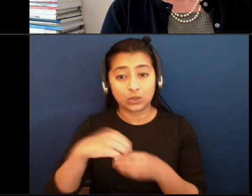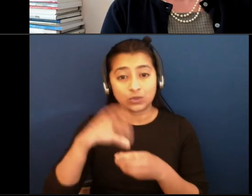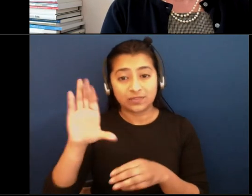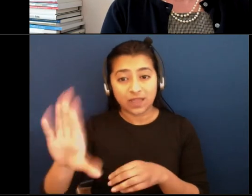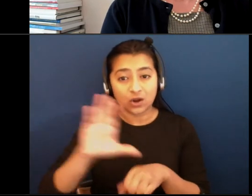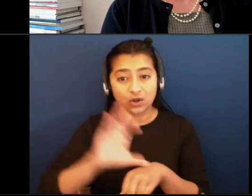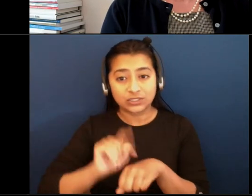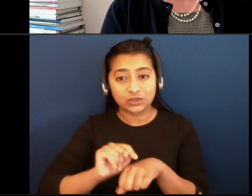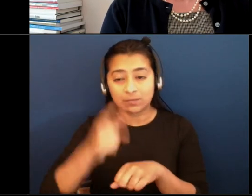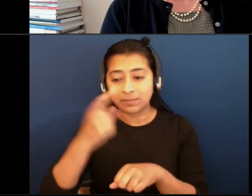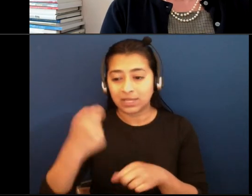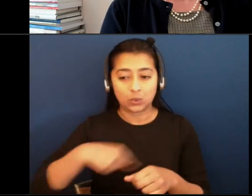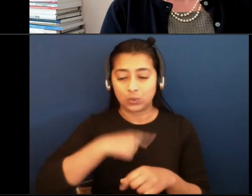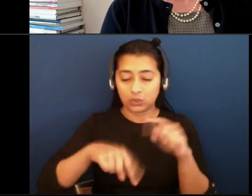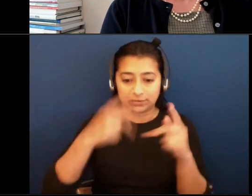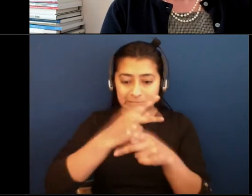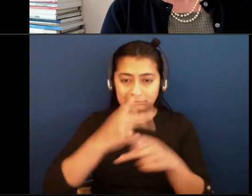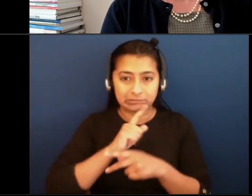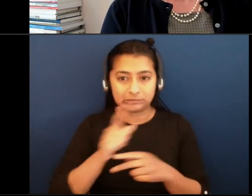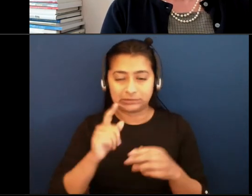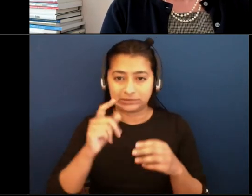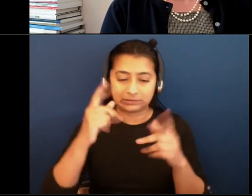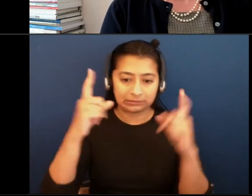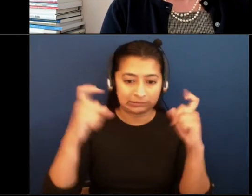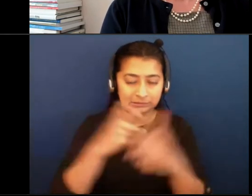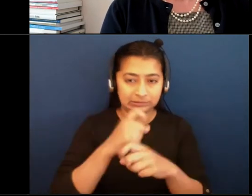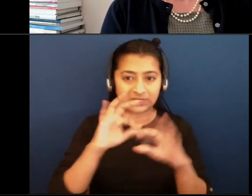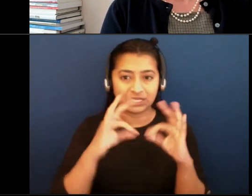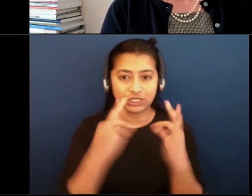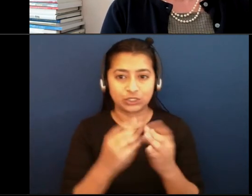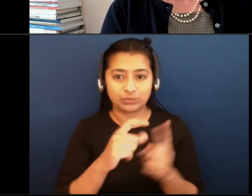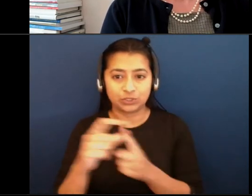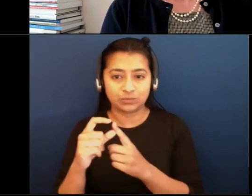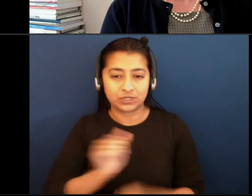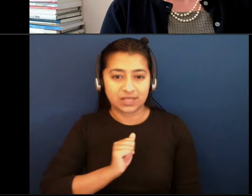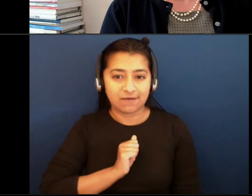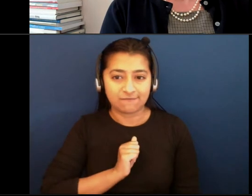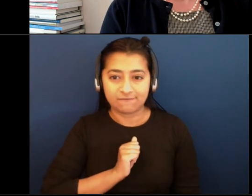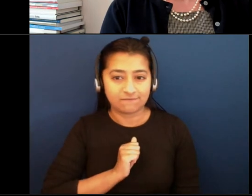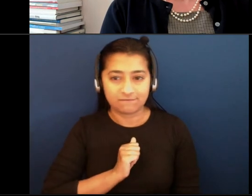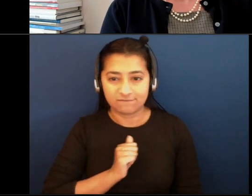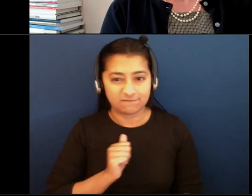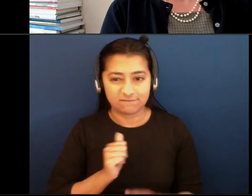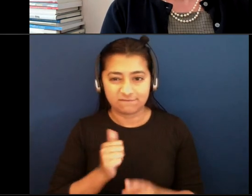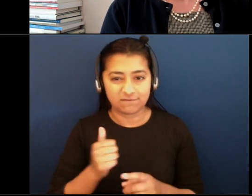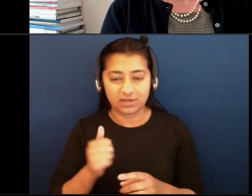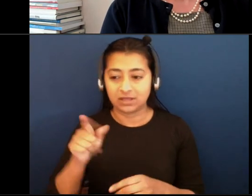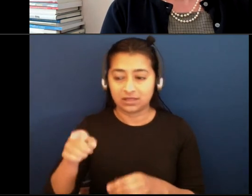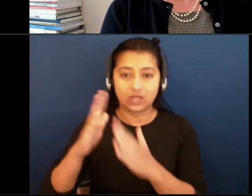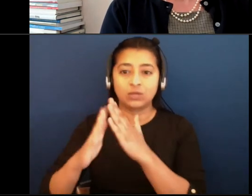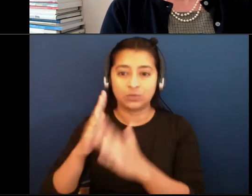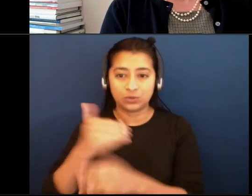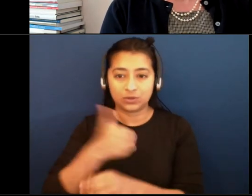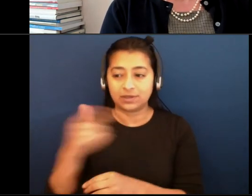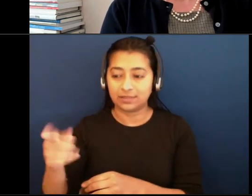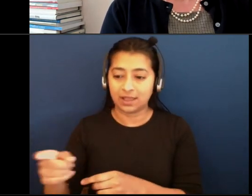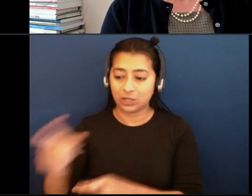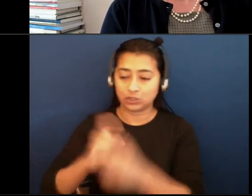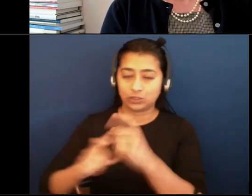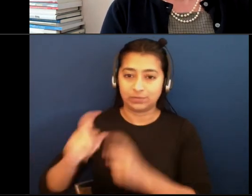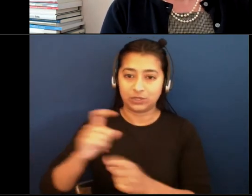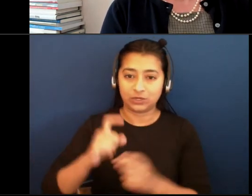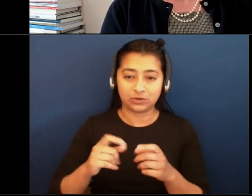couldn't figure these complex kinship term relationships out on our own. The community members contributed as much